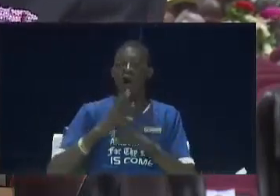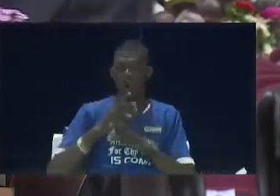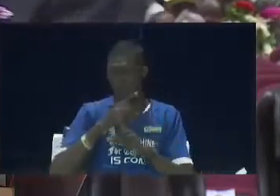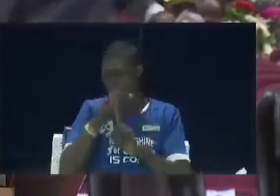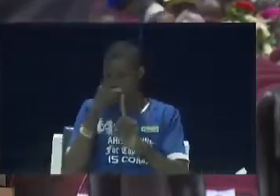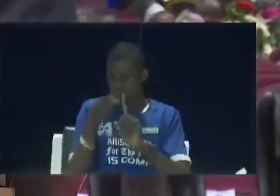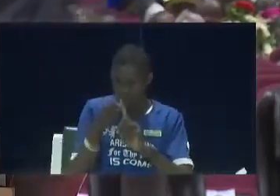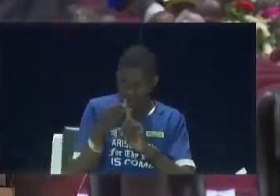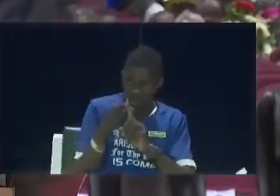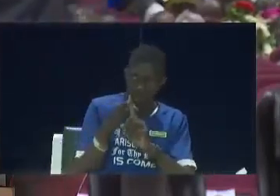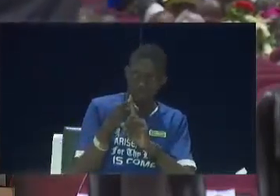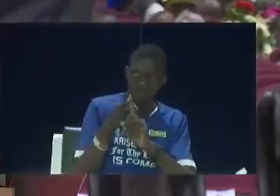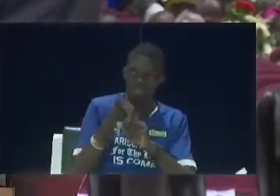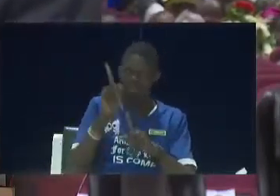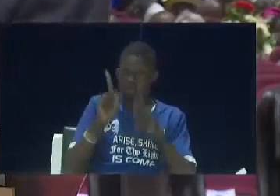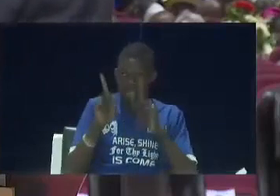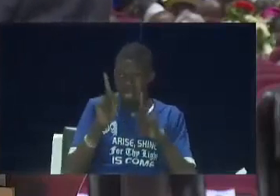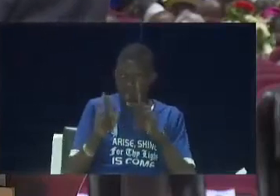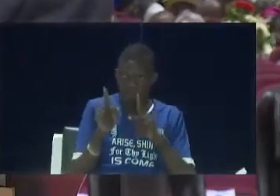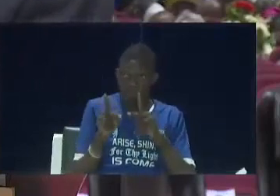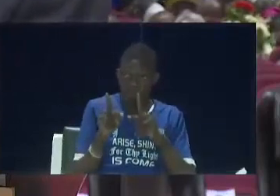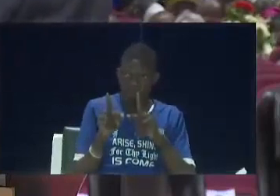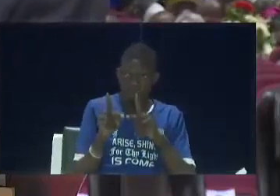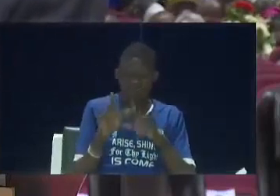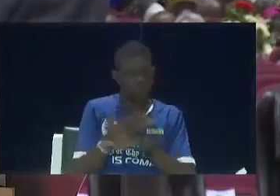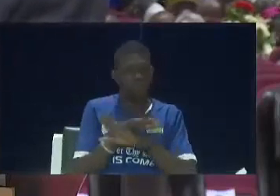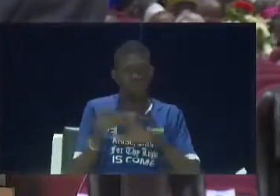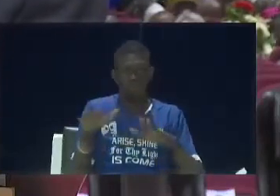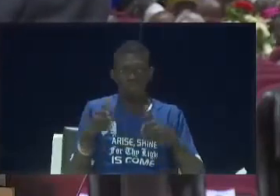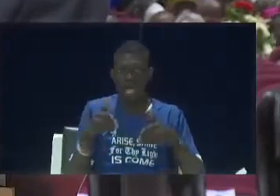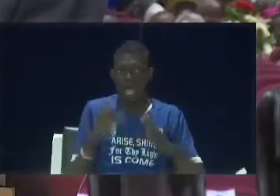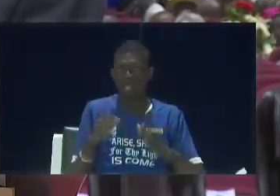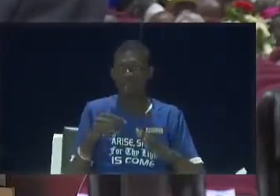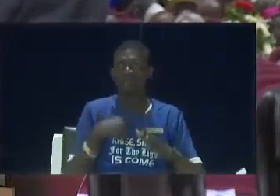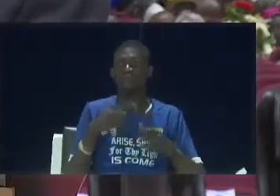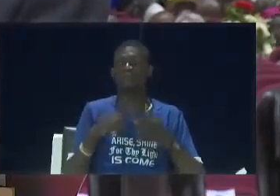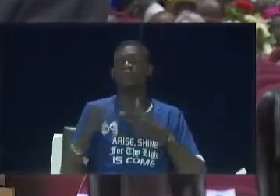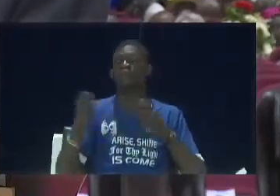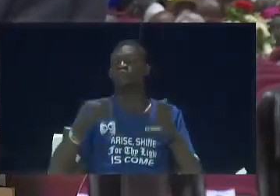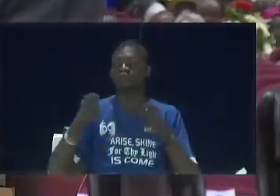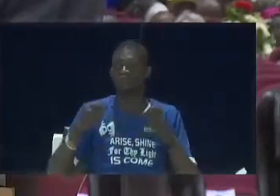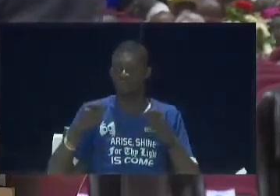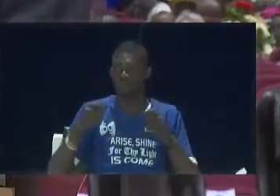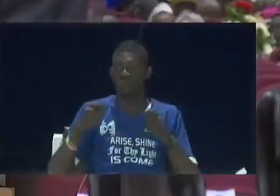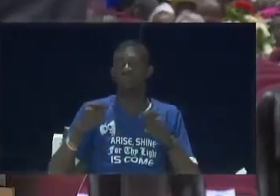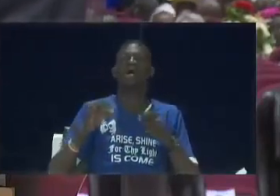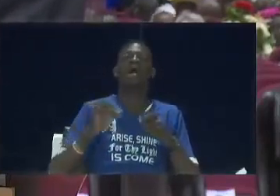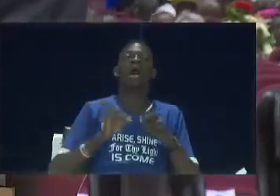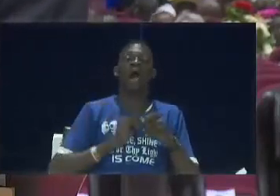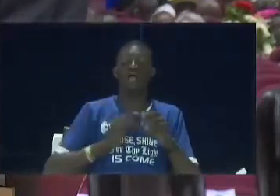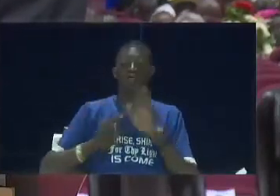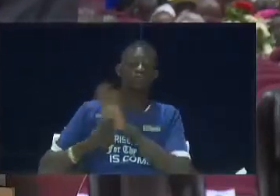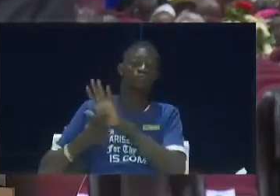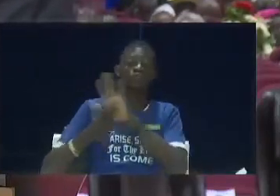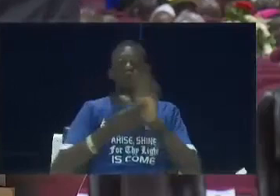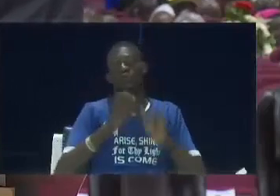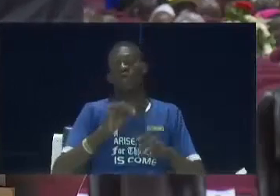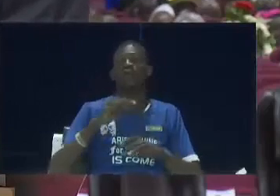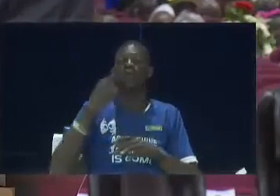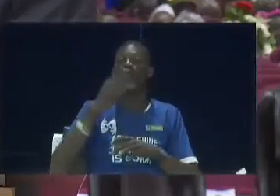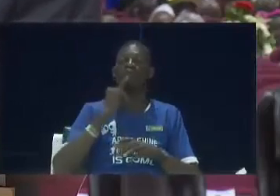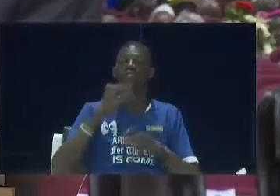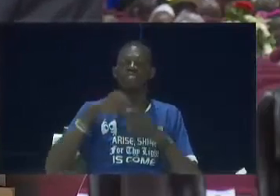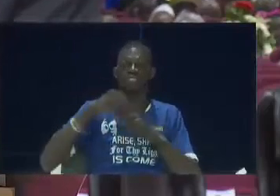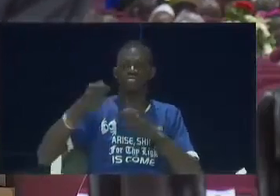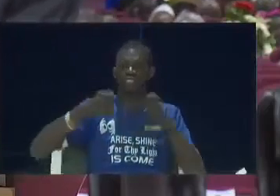When people don't allow me to rule, I show them who is in